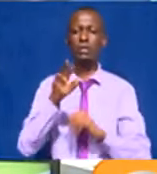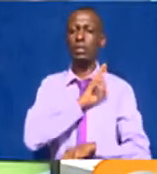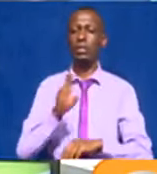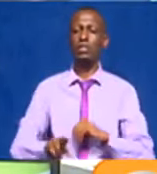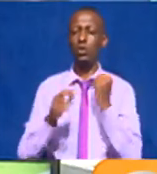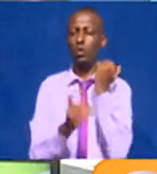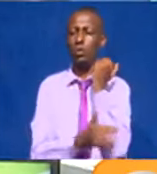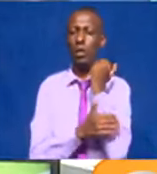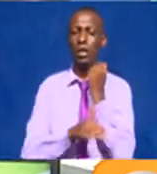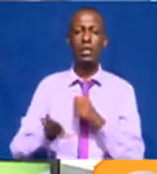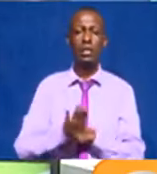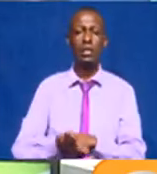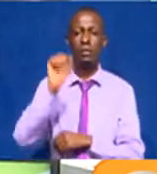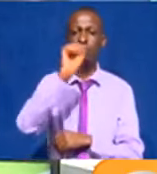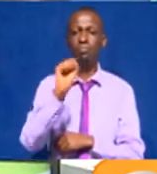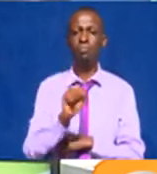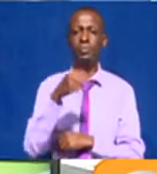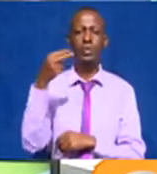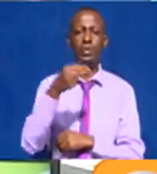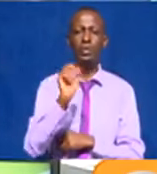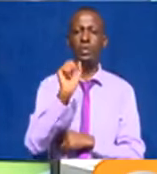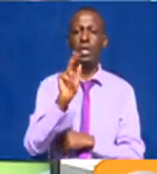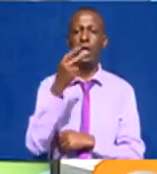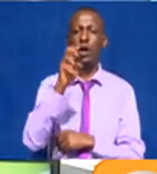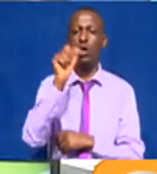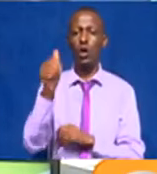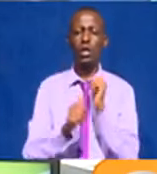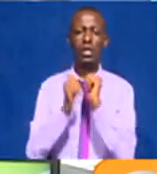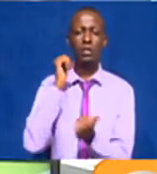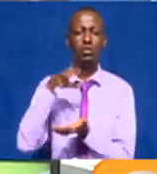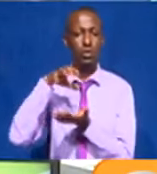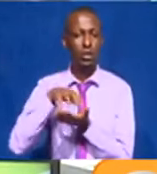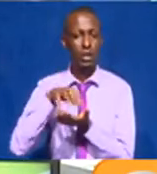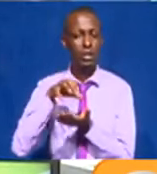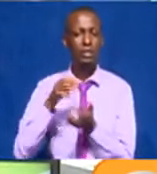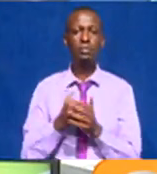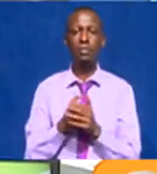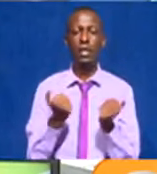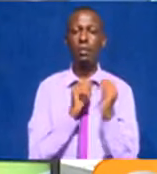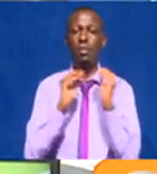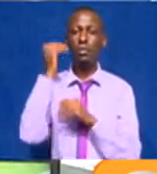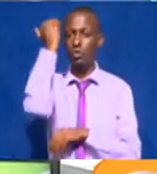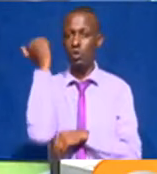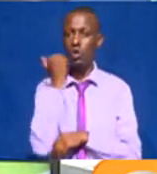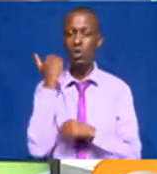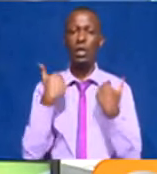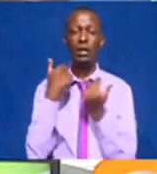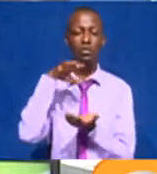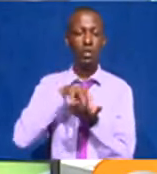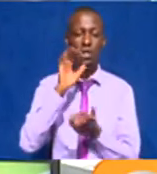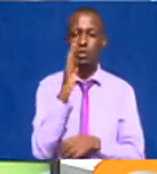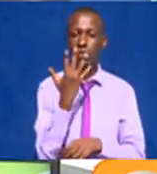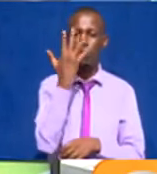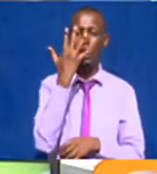denied charges leveled against them by the state. The 95 suspects produced in the Shanzu Law Courts are facing 5 counts under